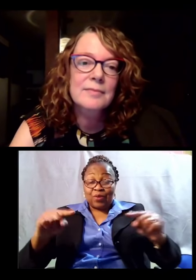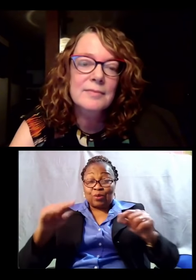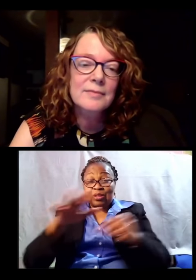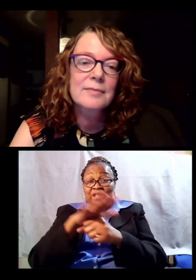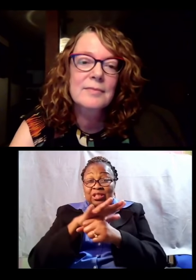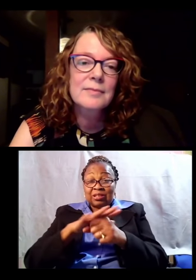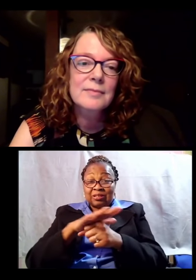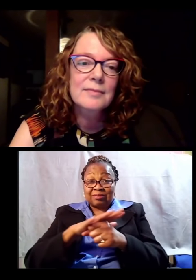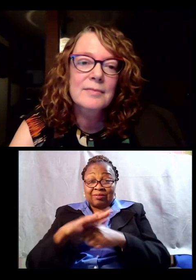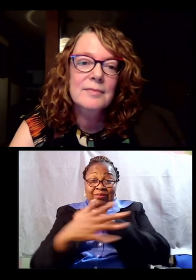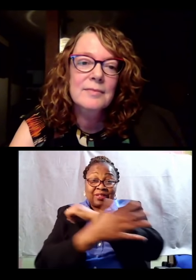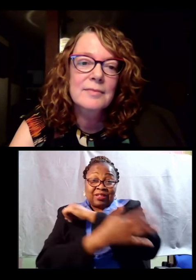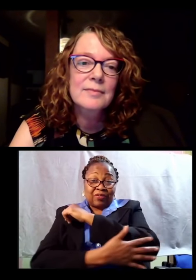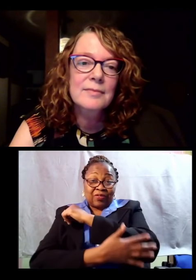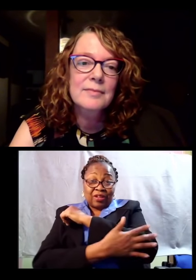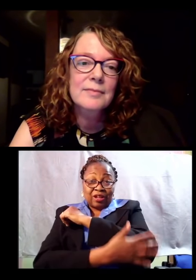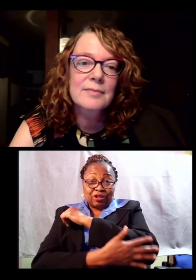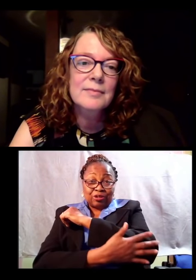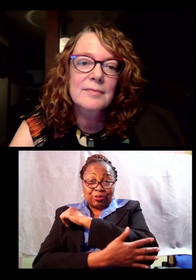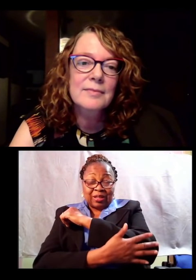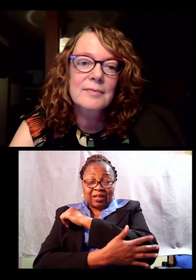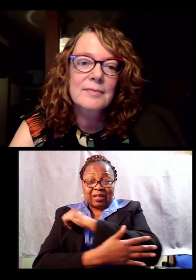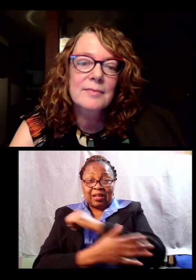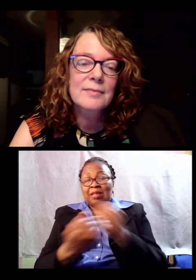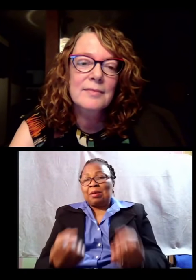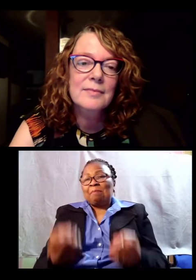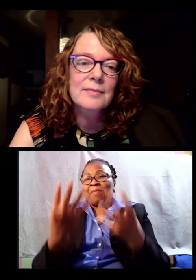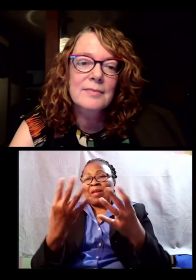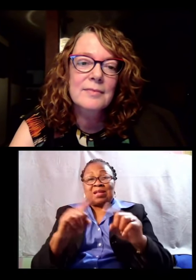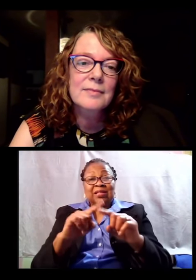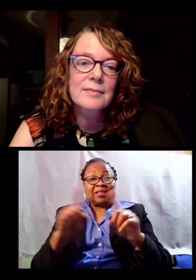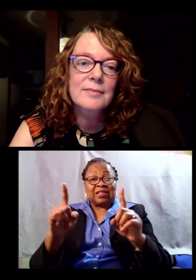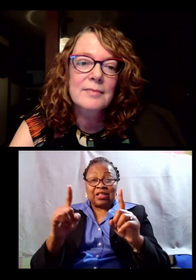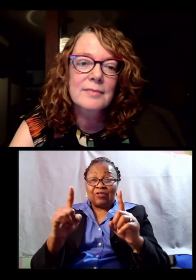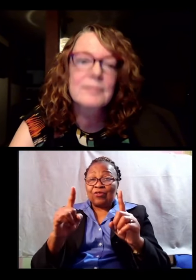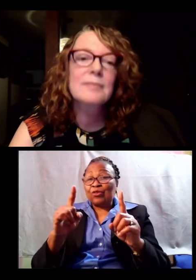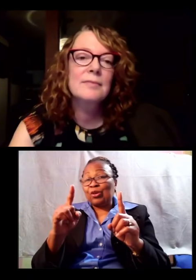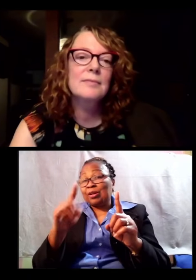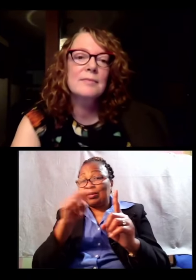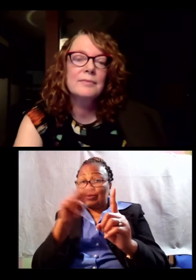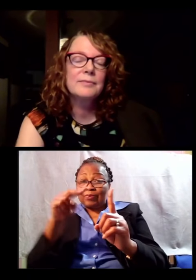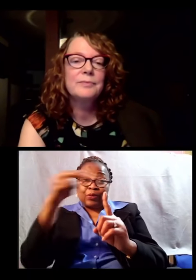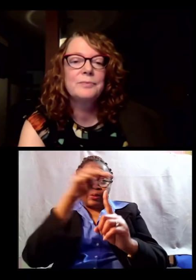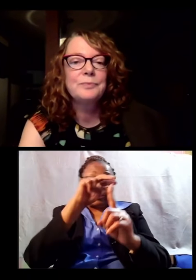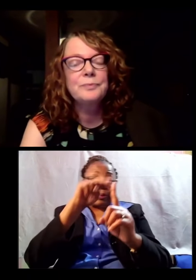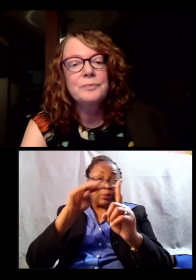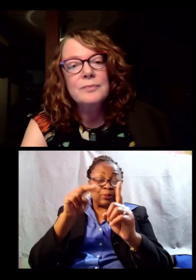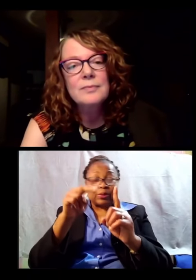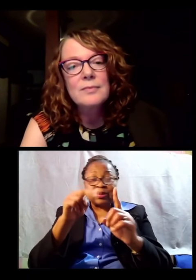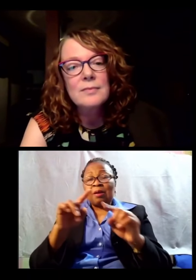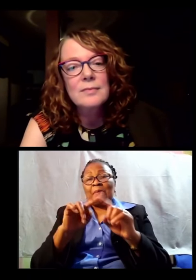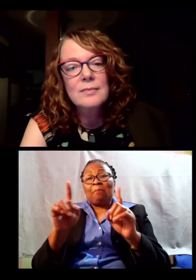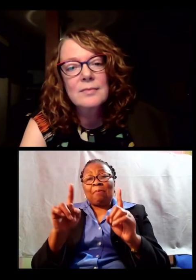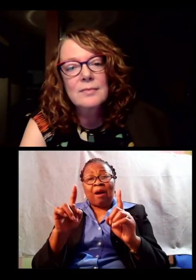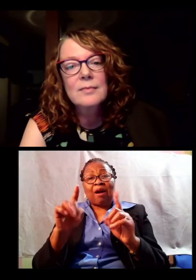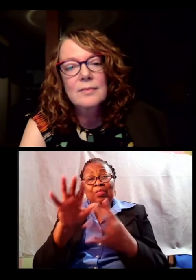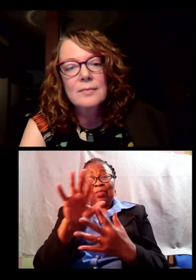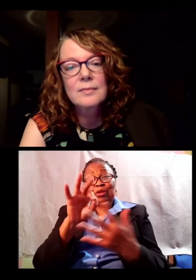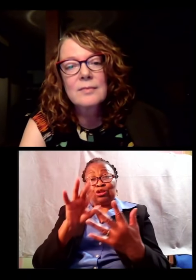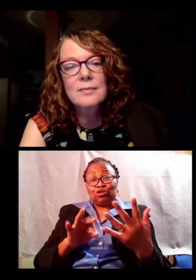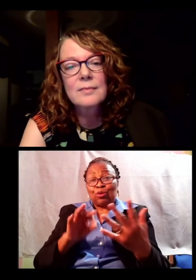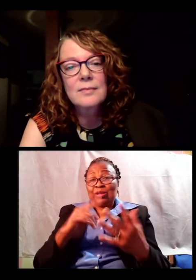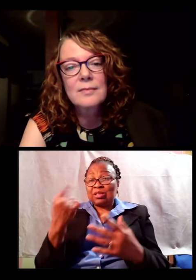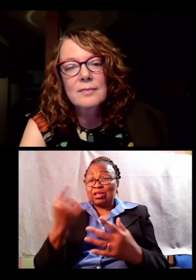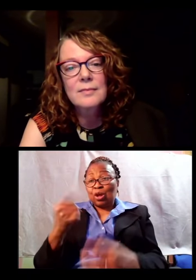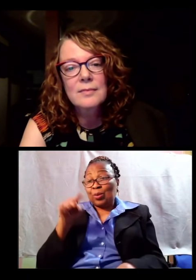and there are many different shades of points of view, but the choice is always pretty binary,